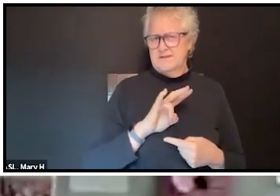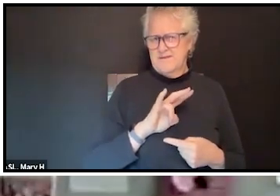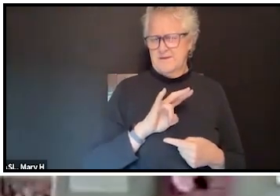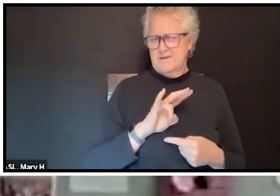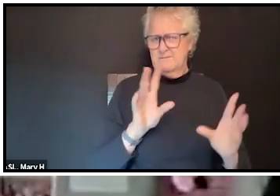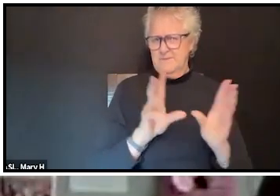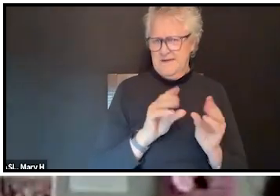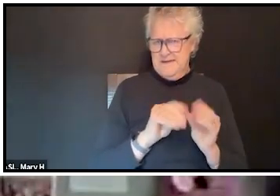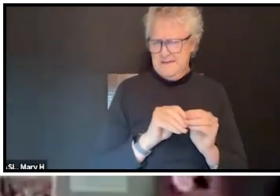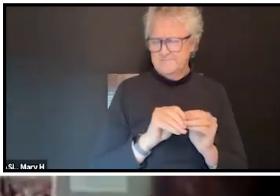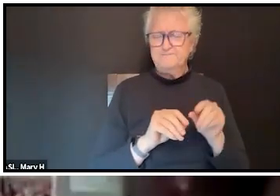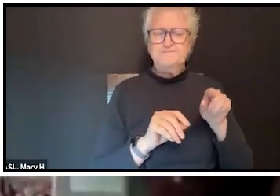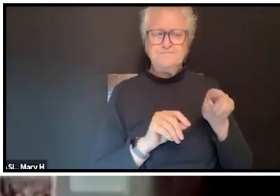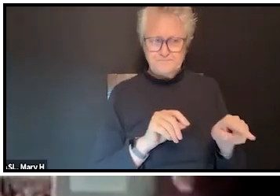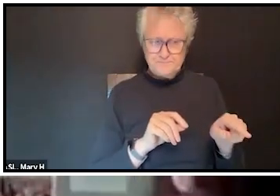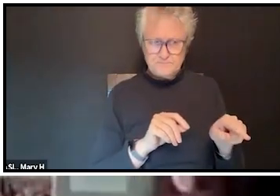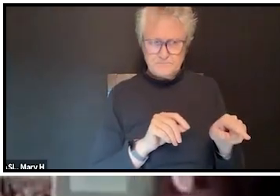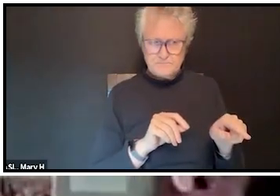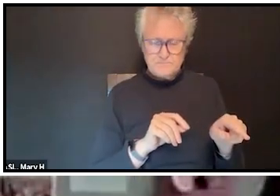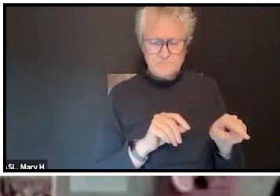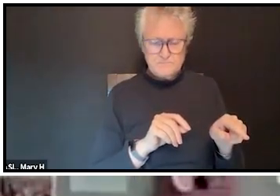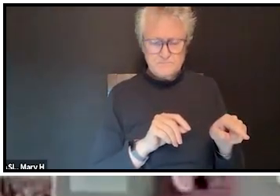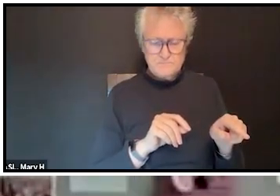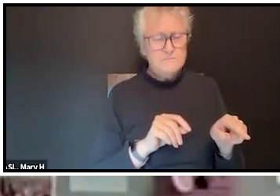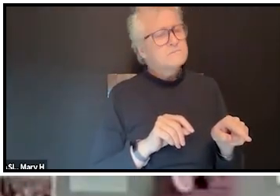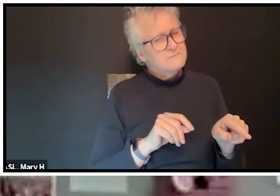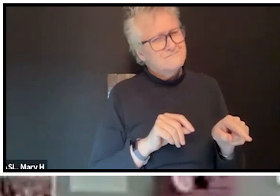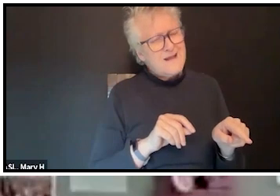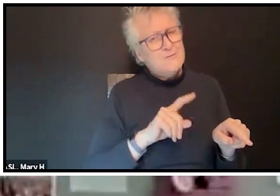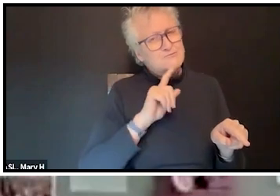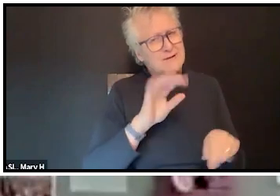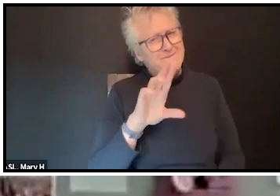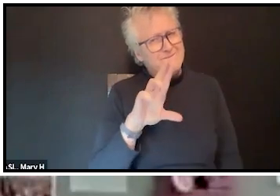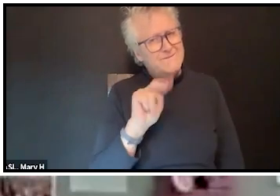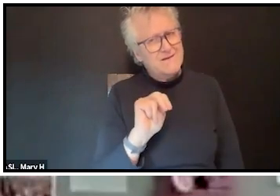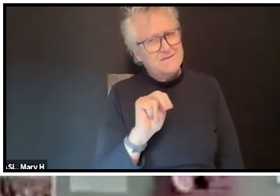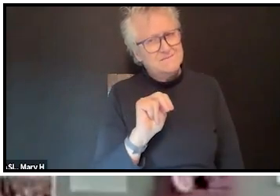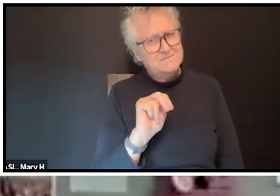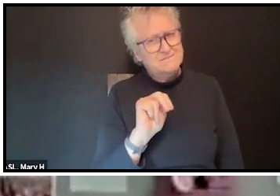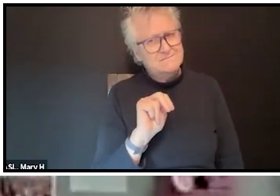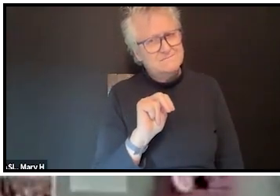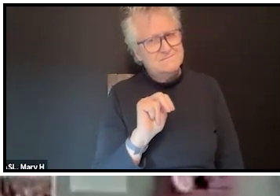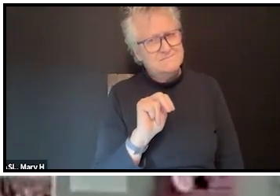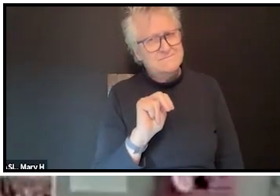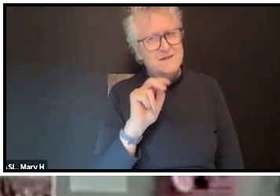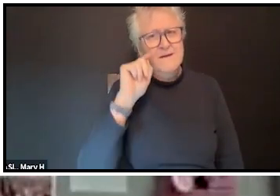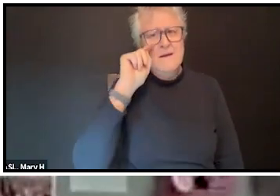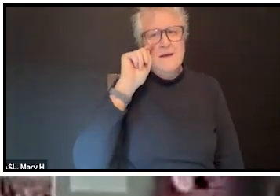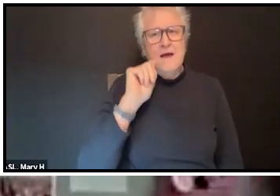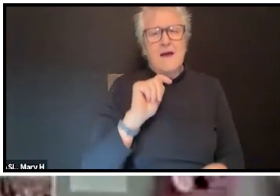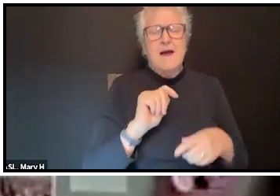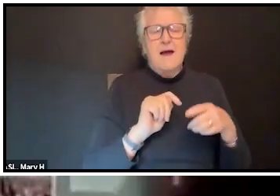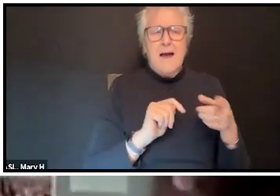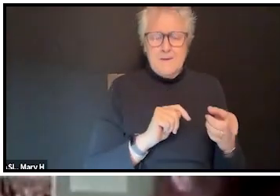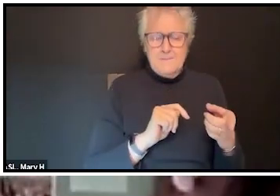meeting. That was really fun. And what came out of that, the